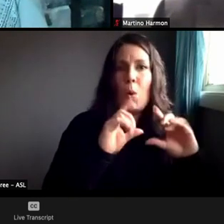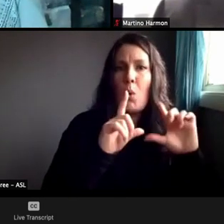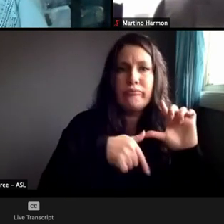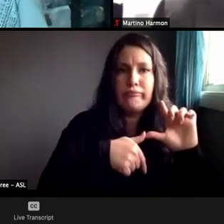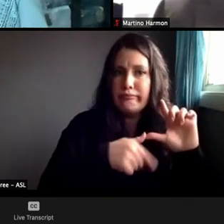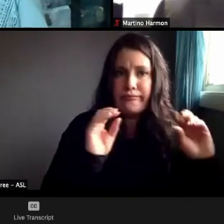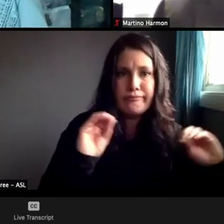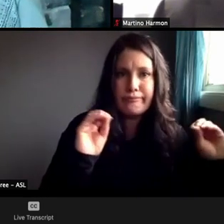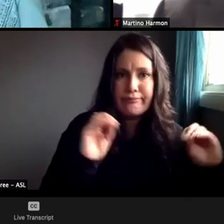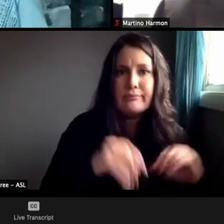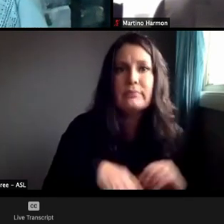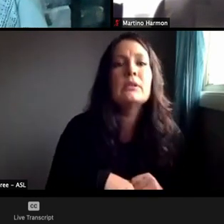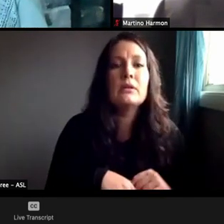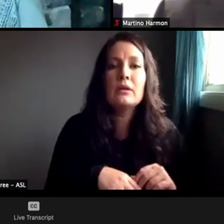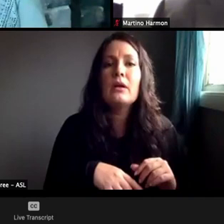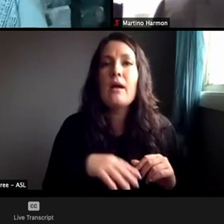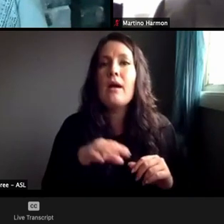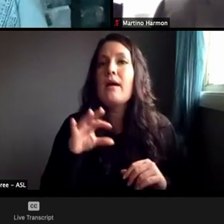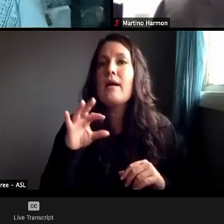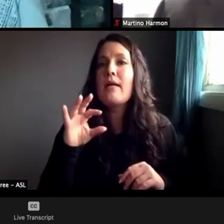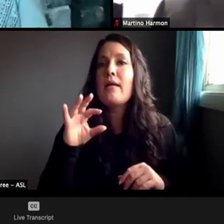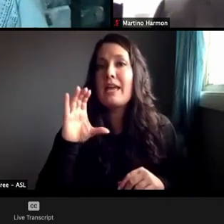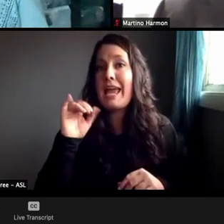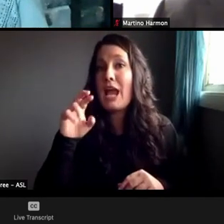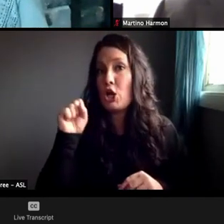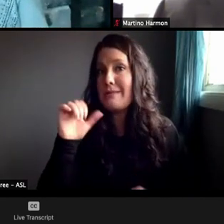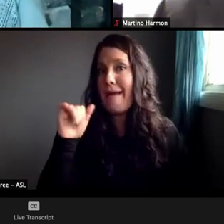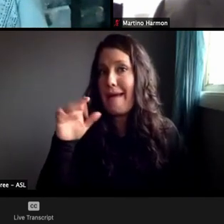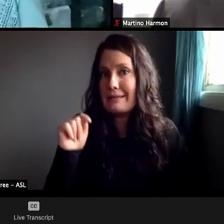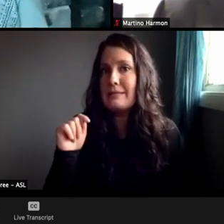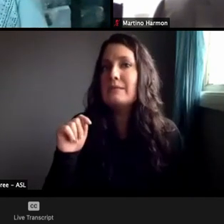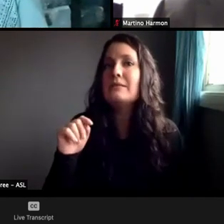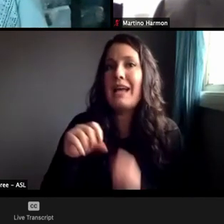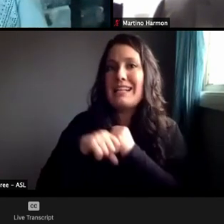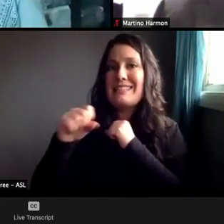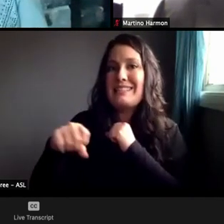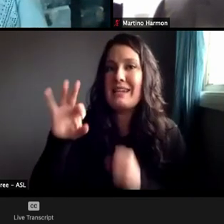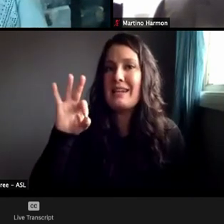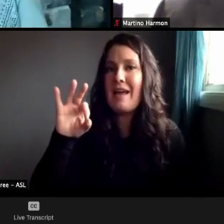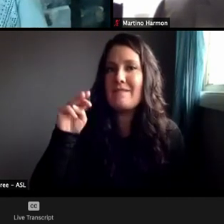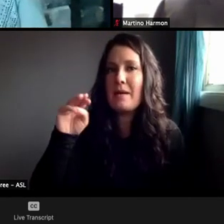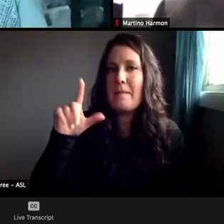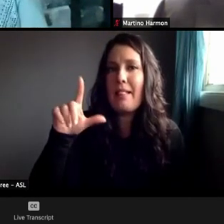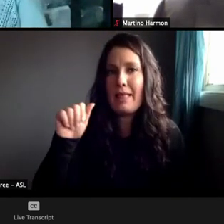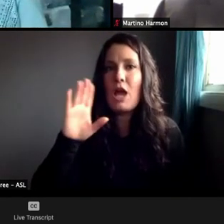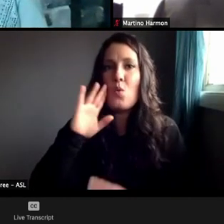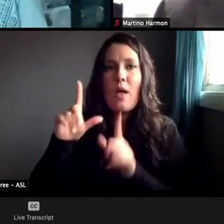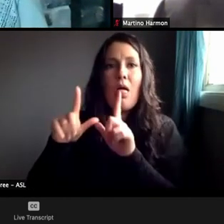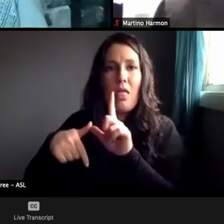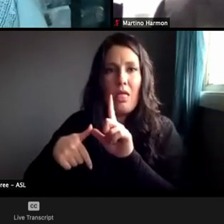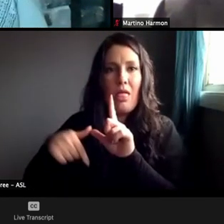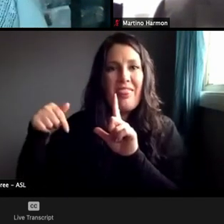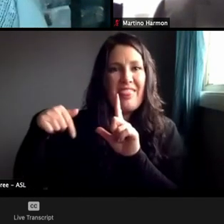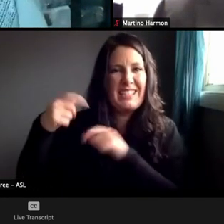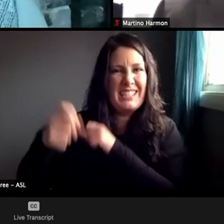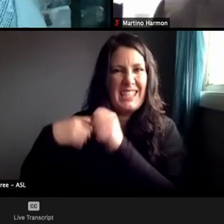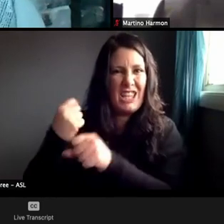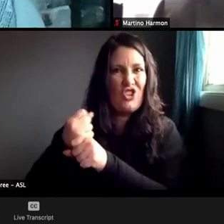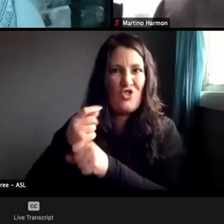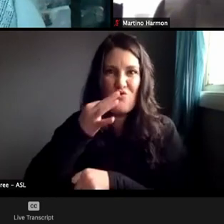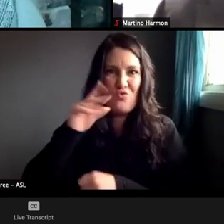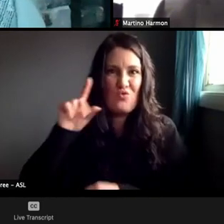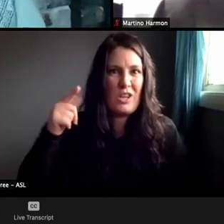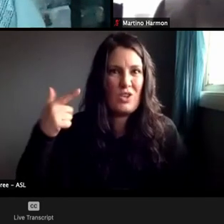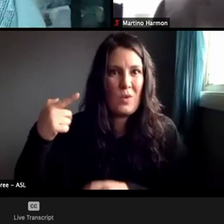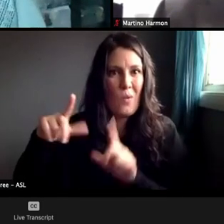the expanded FMLA are scheduled to expire at the end of this calendar year. So again, we're going to pay close attention to those